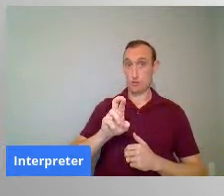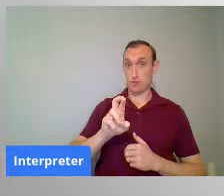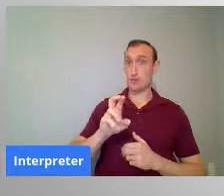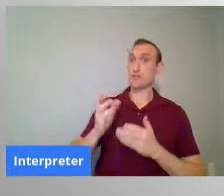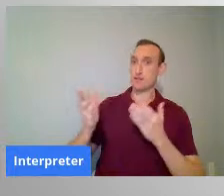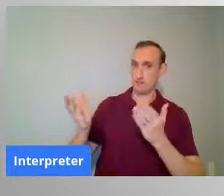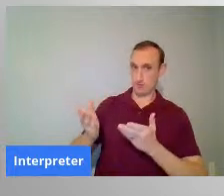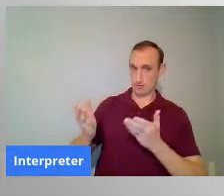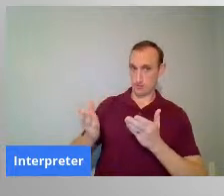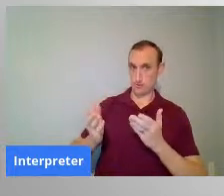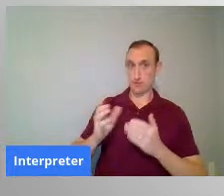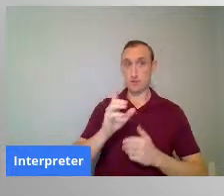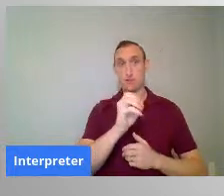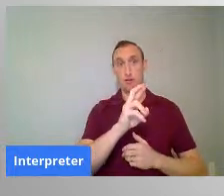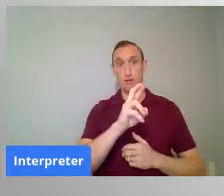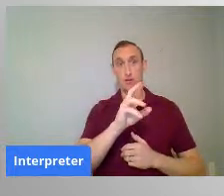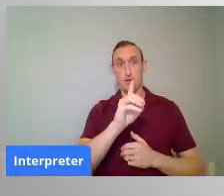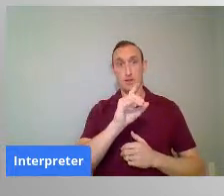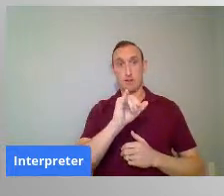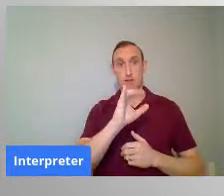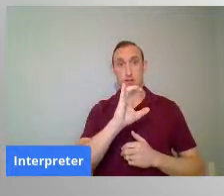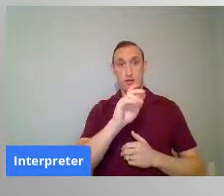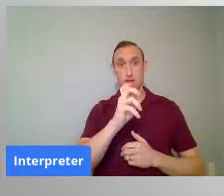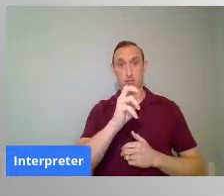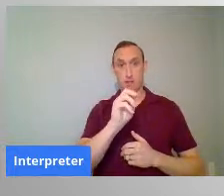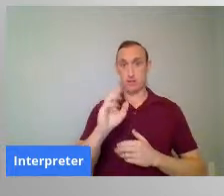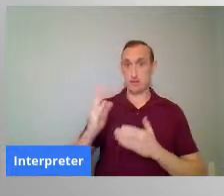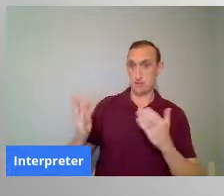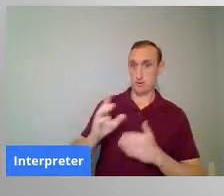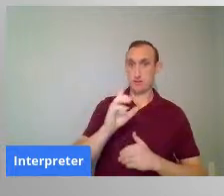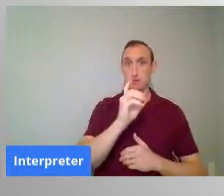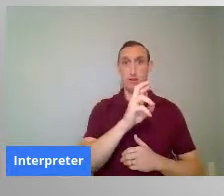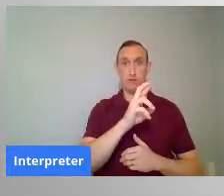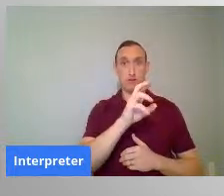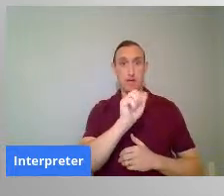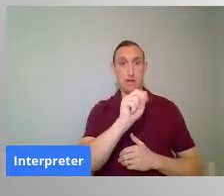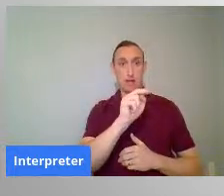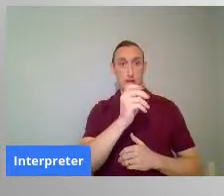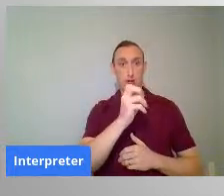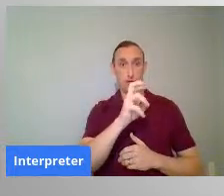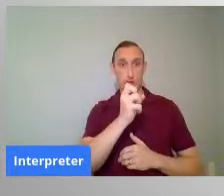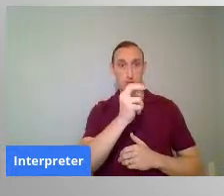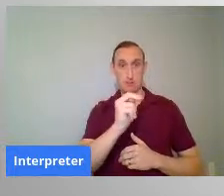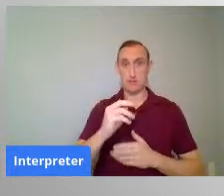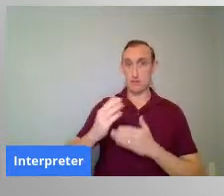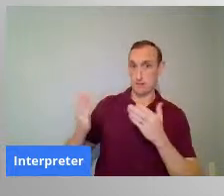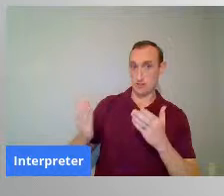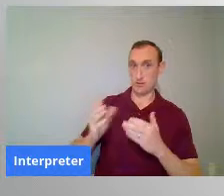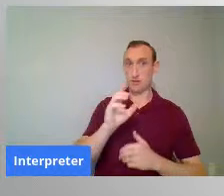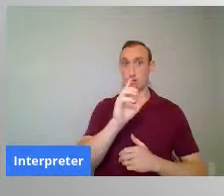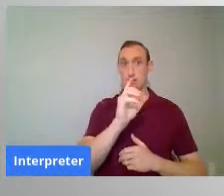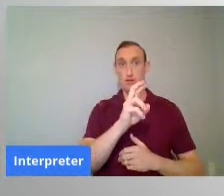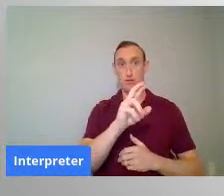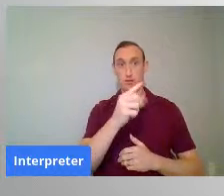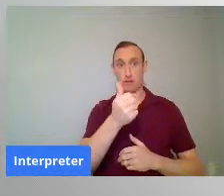Here. Dr. Dykeman, Here. Dr. Anderson, Here. Dr. Gant,